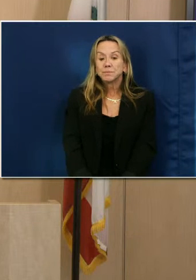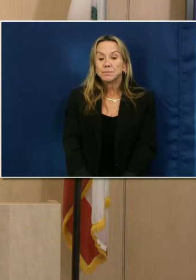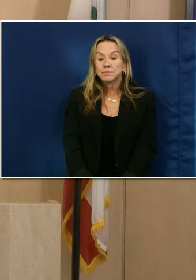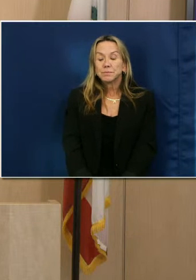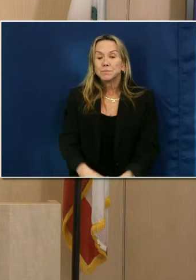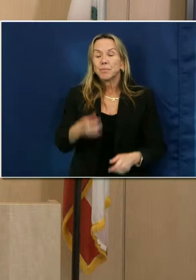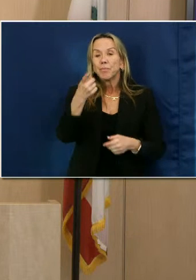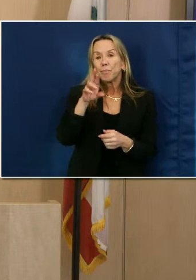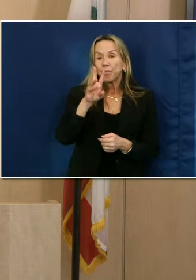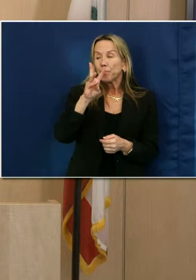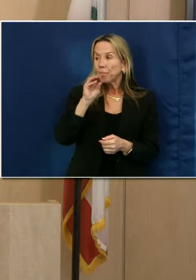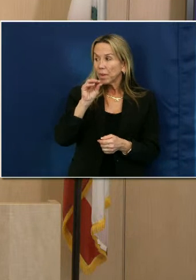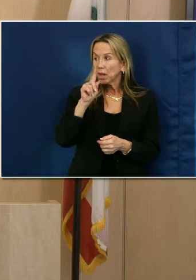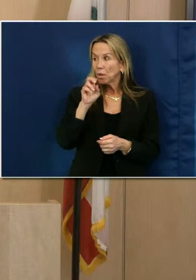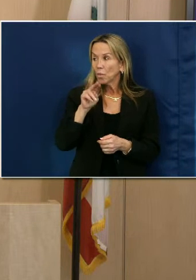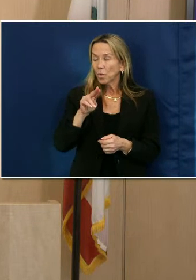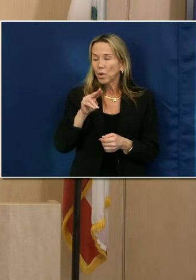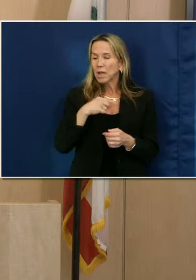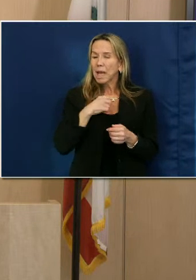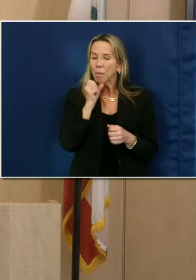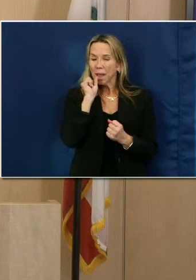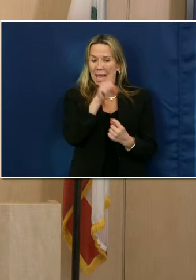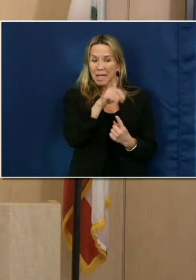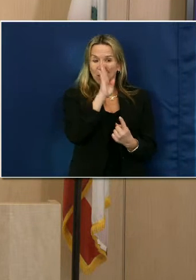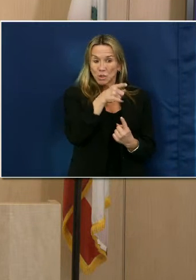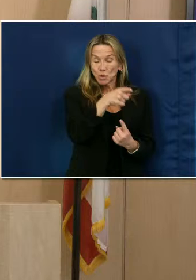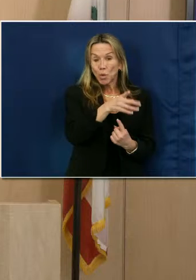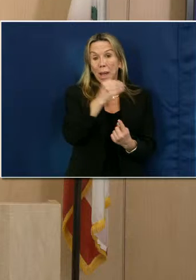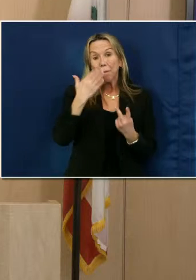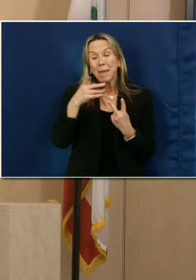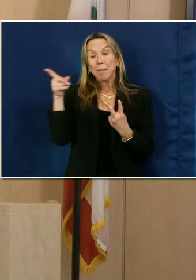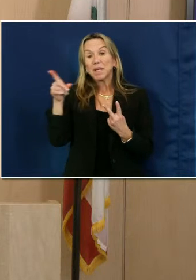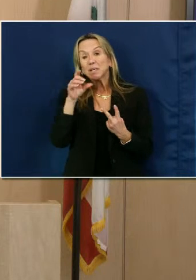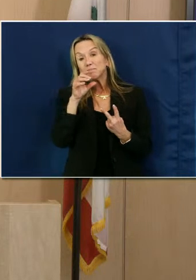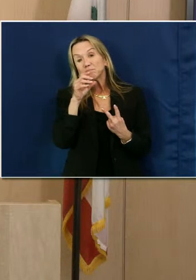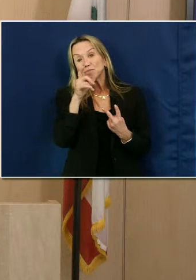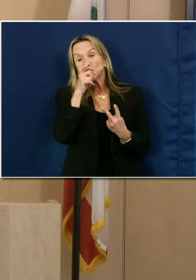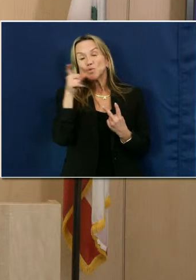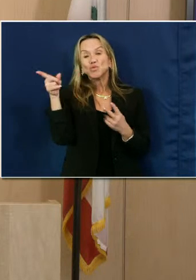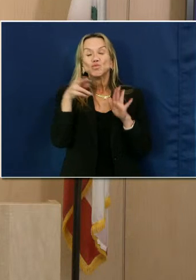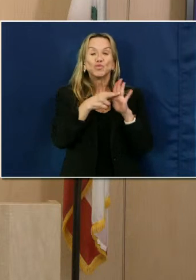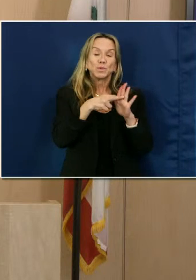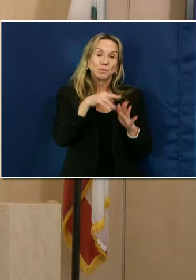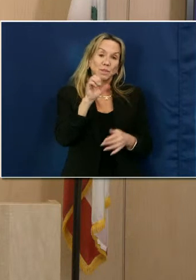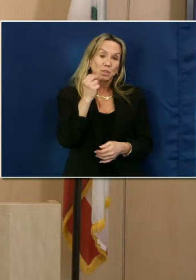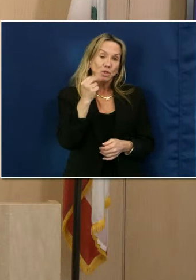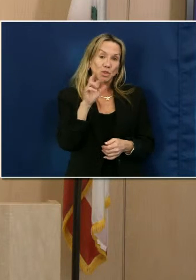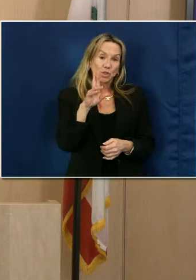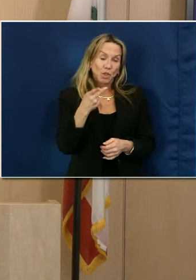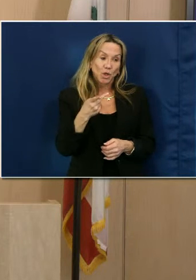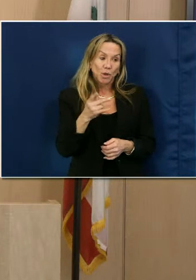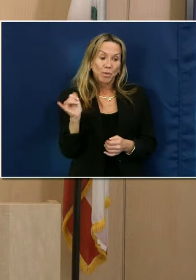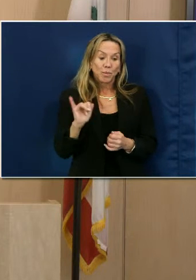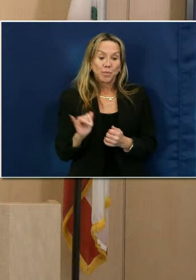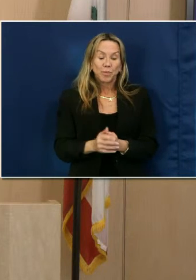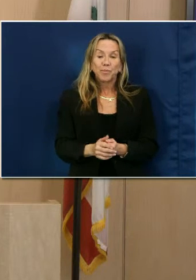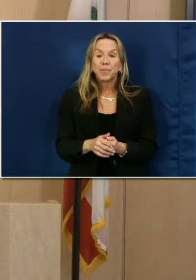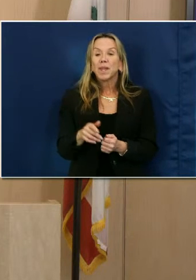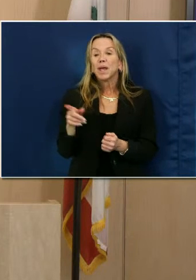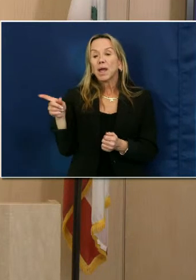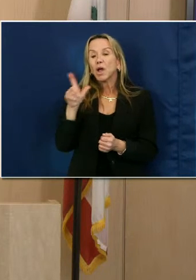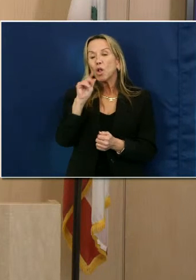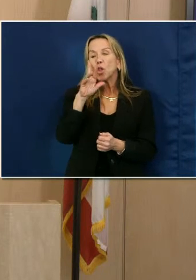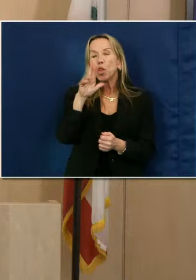probably have our SHARP representative as well step up. This is from Laura Acevedo with ABC 10